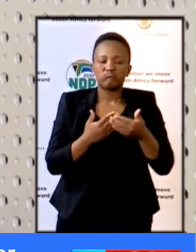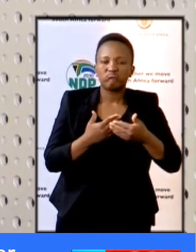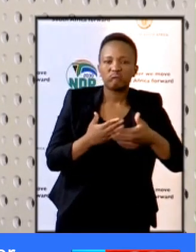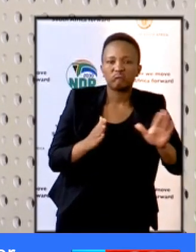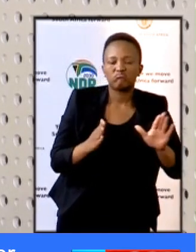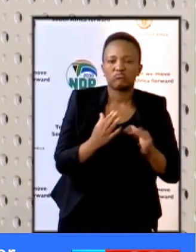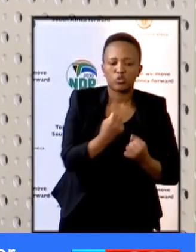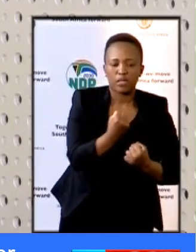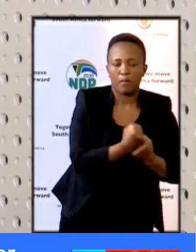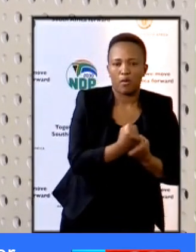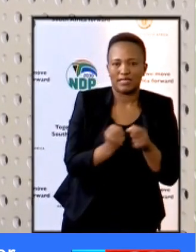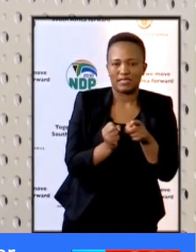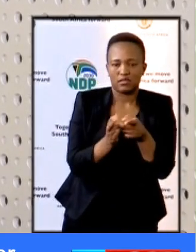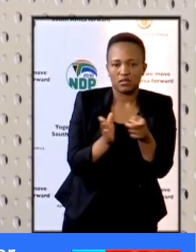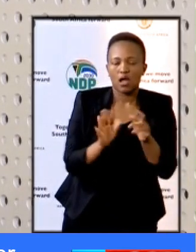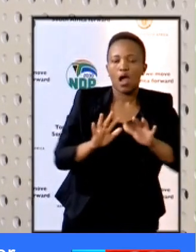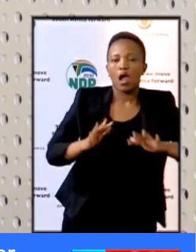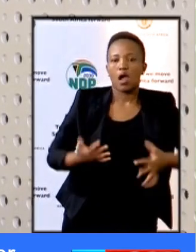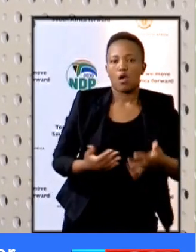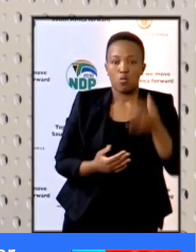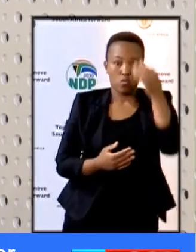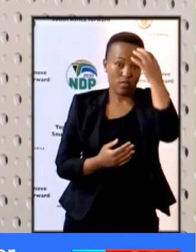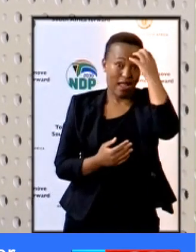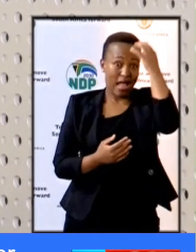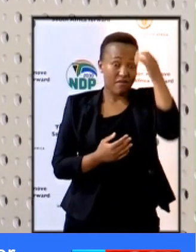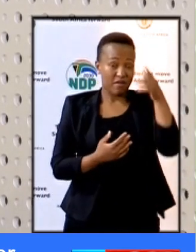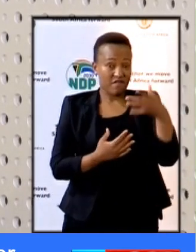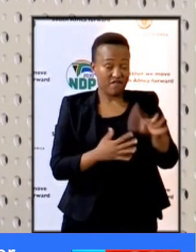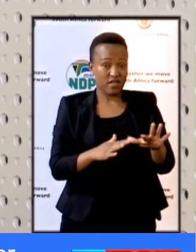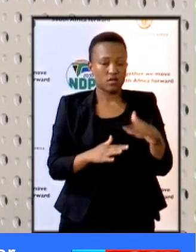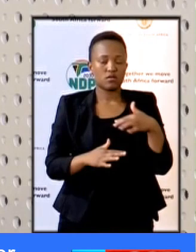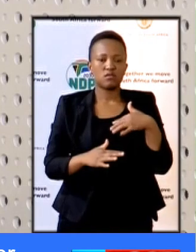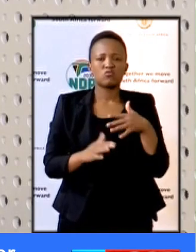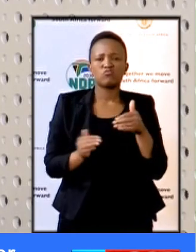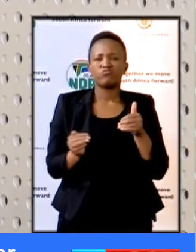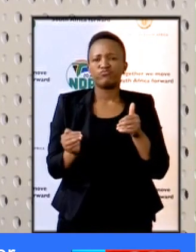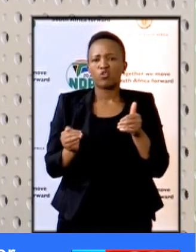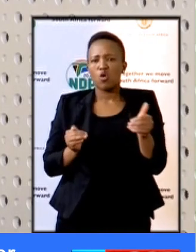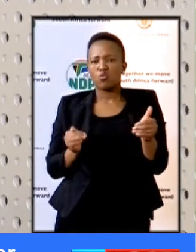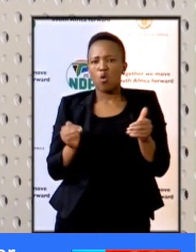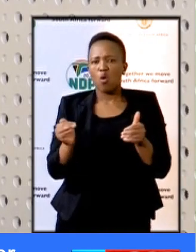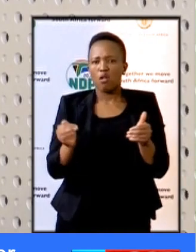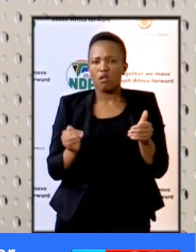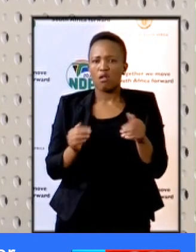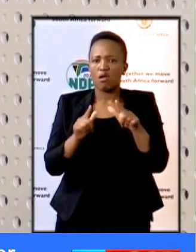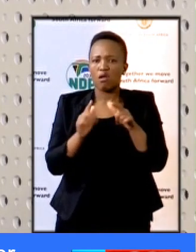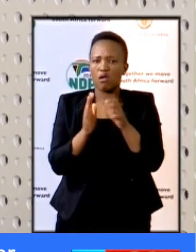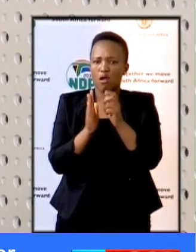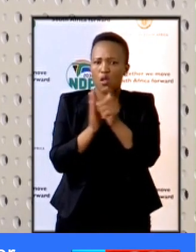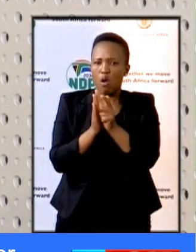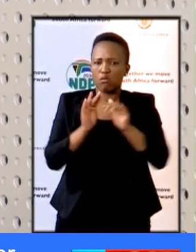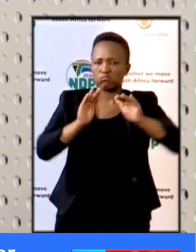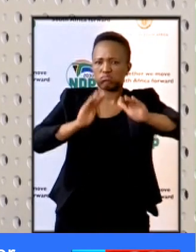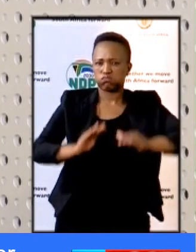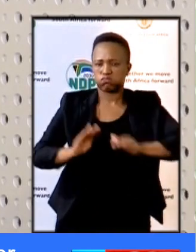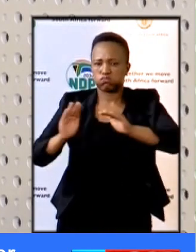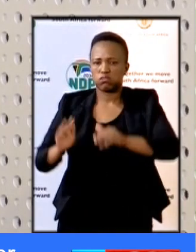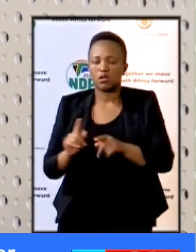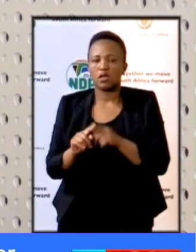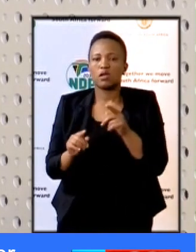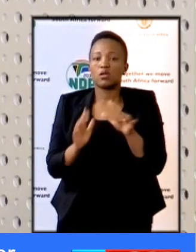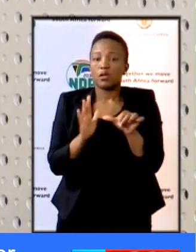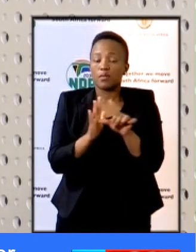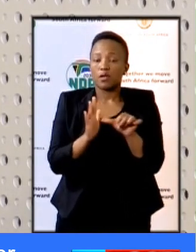made a provision for controlled relaxation to enable essential